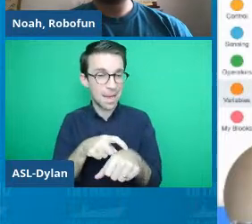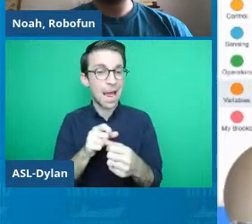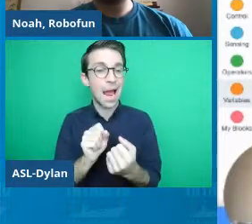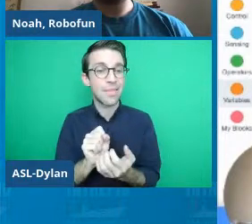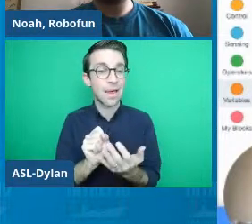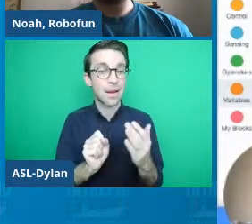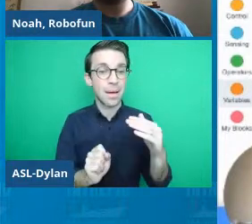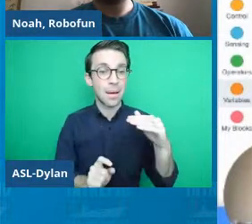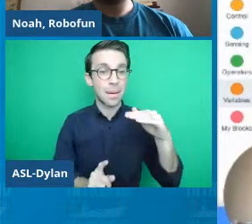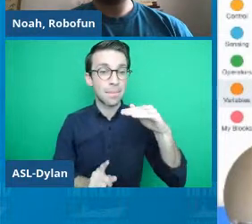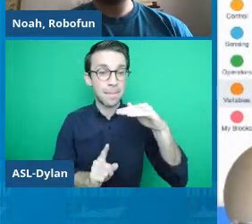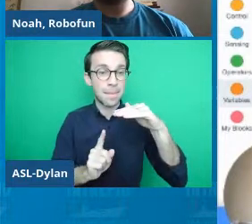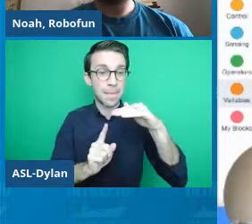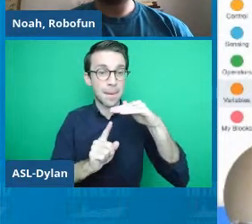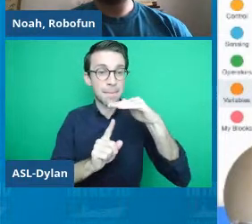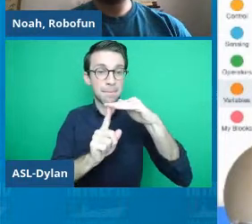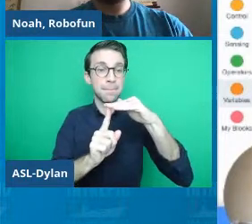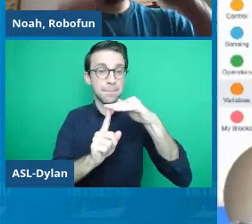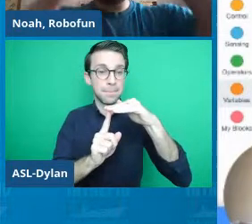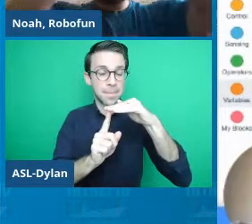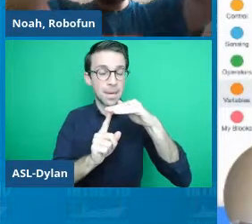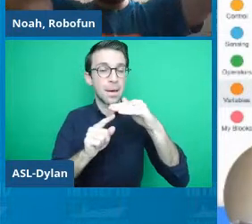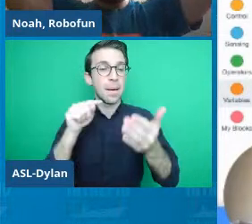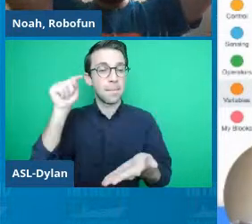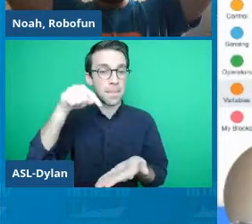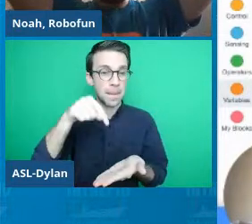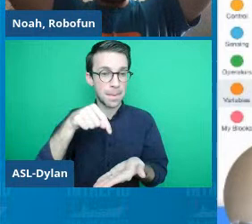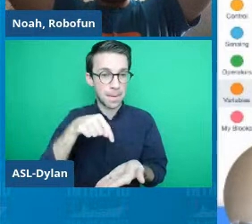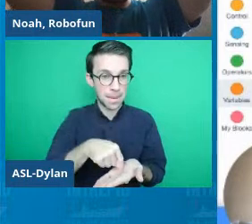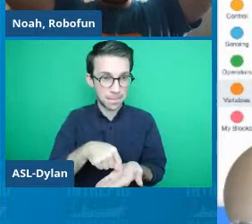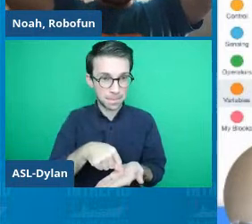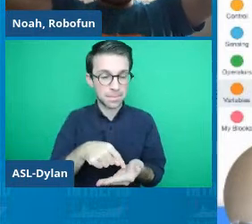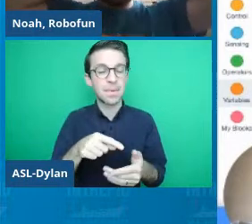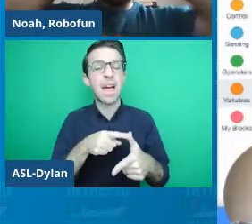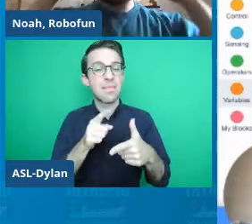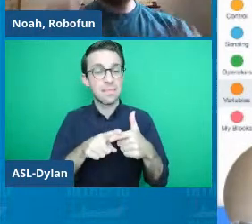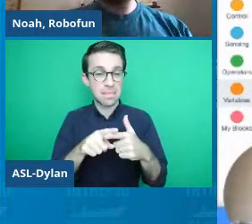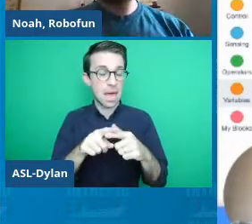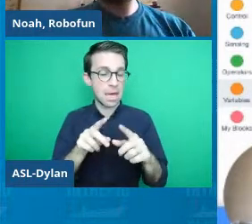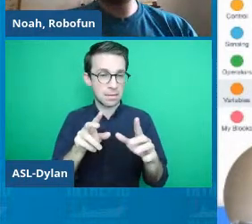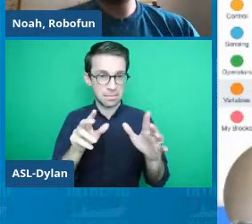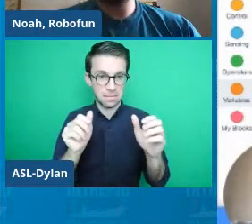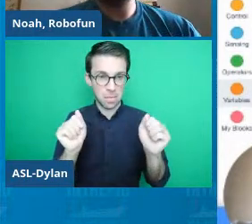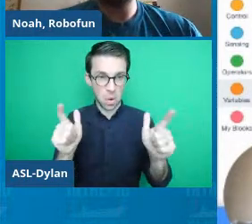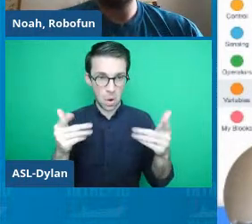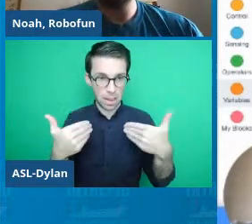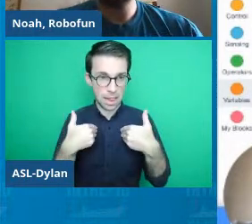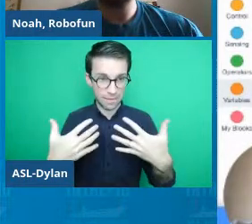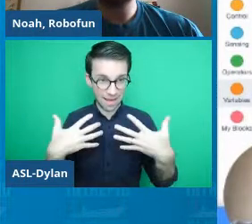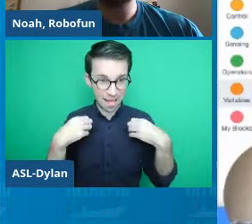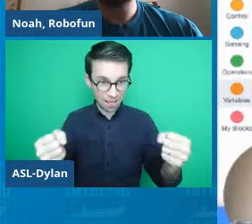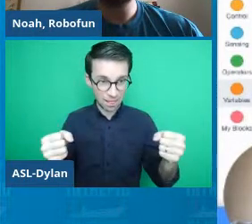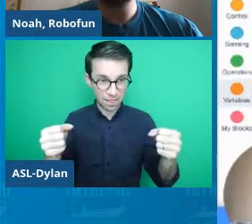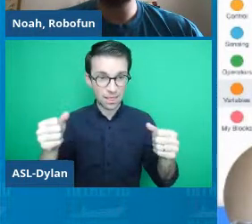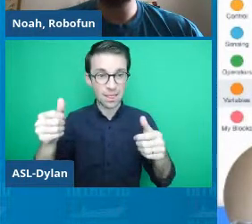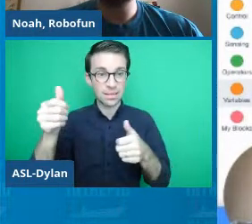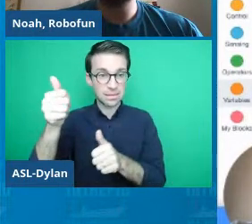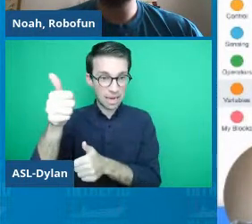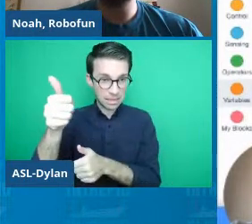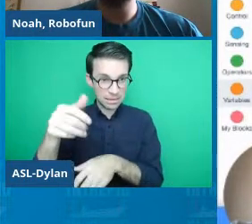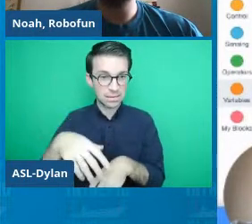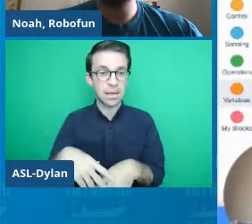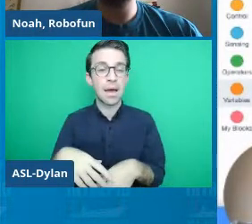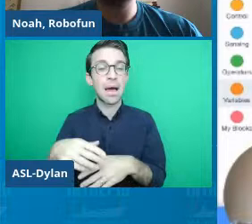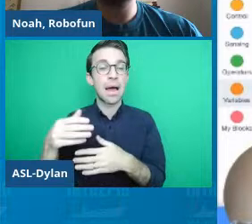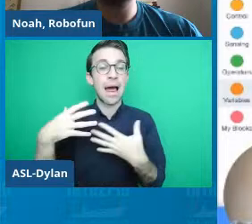they touched the good or bad ships respectively. And then I gave everybody health, and then made the health